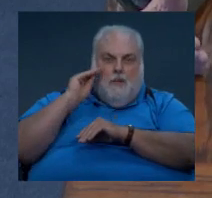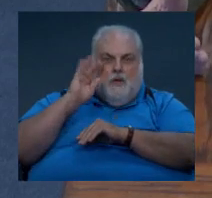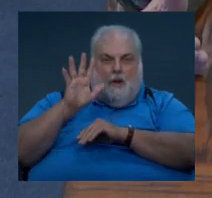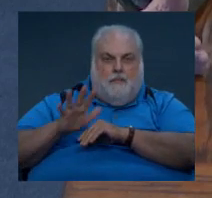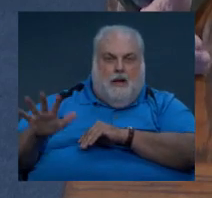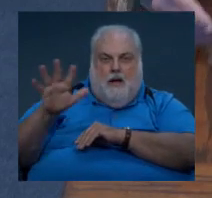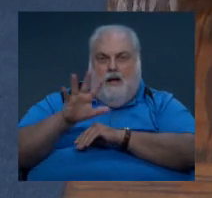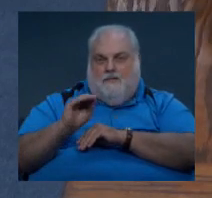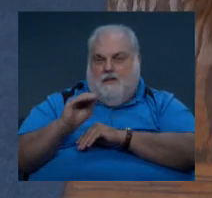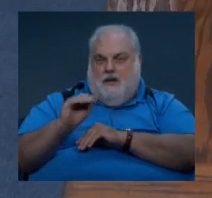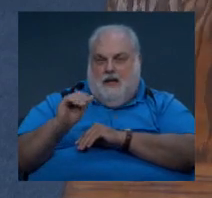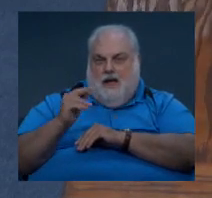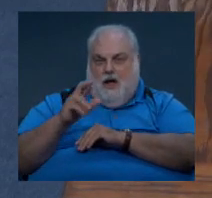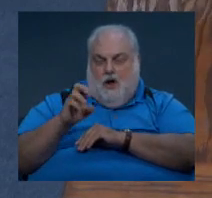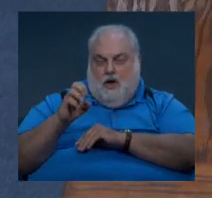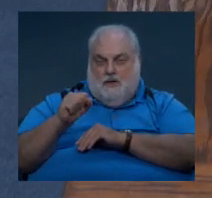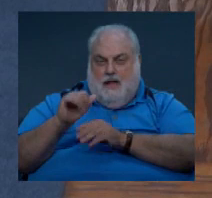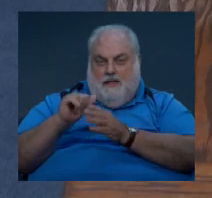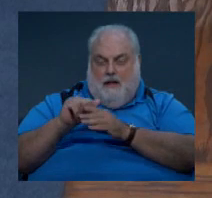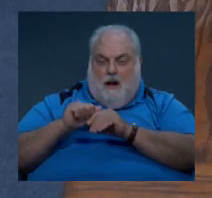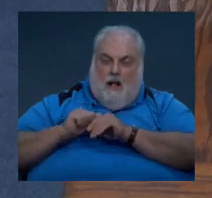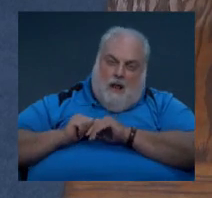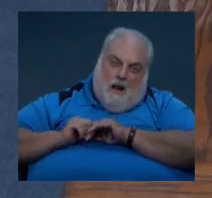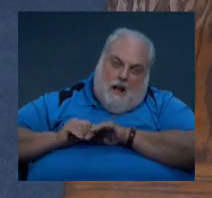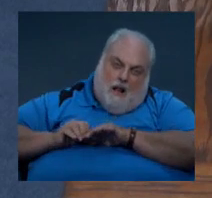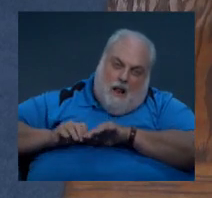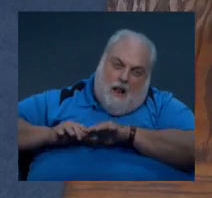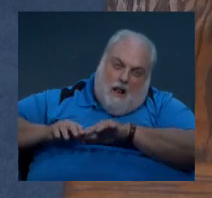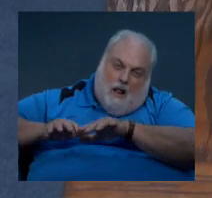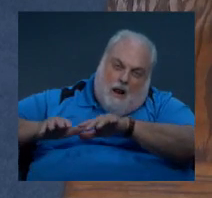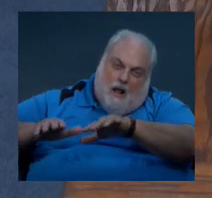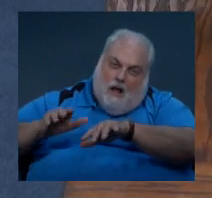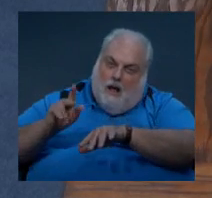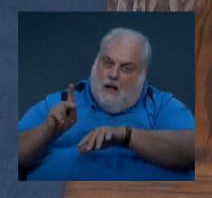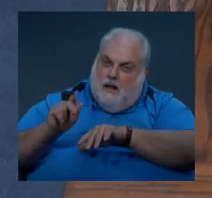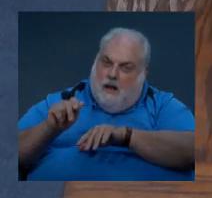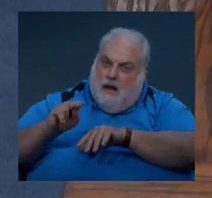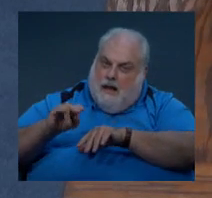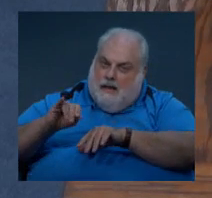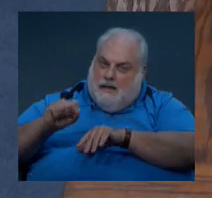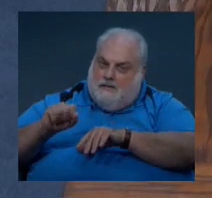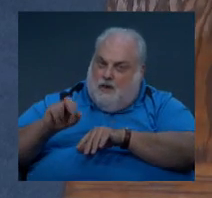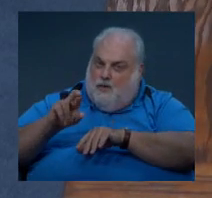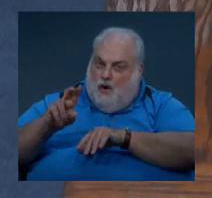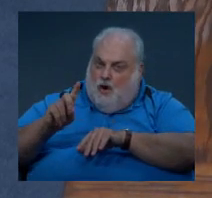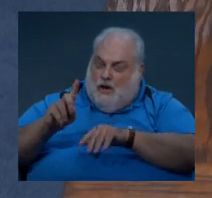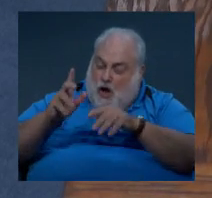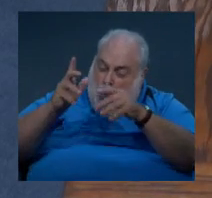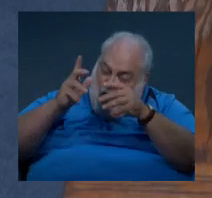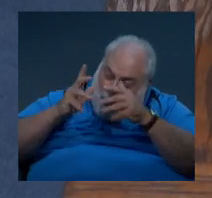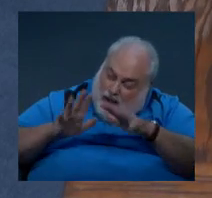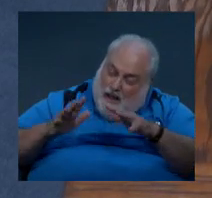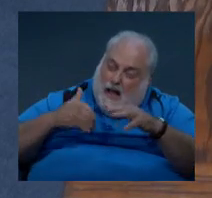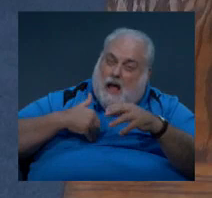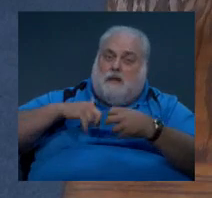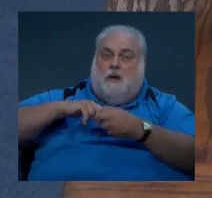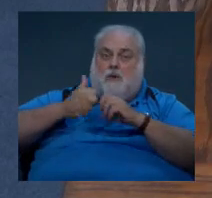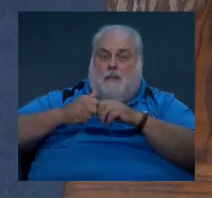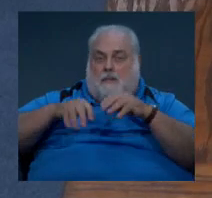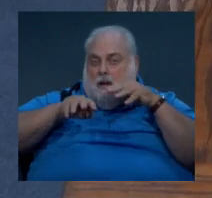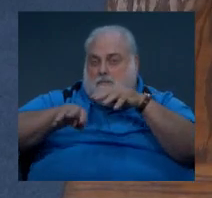50 acres, and that is going to dump out into Canis Road, which already has a traffic